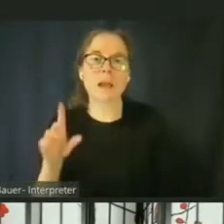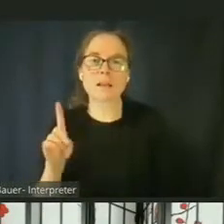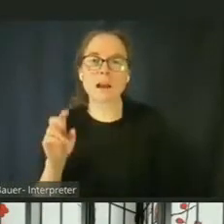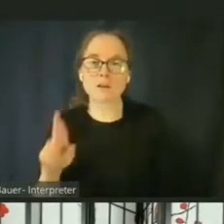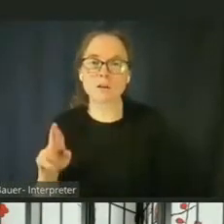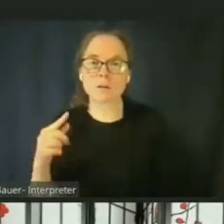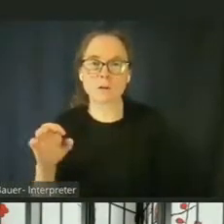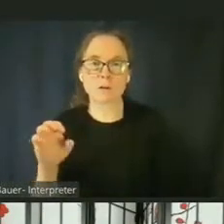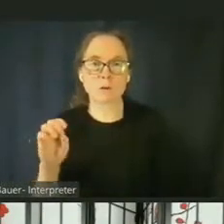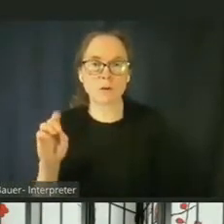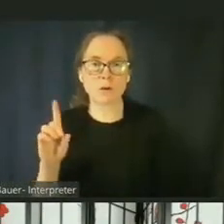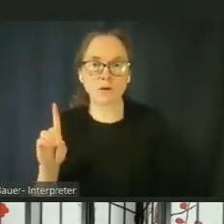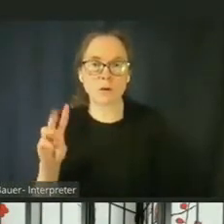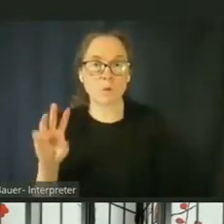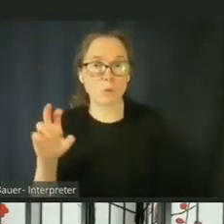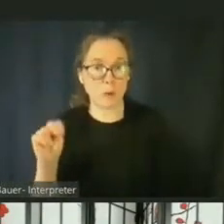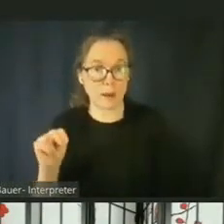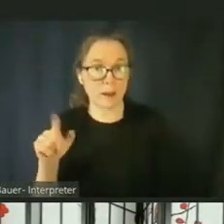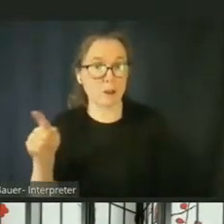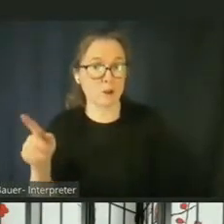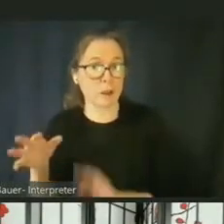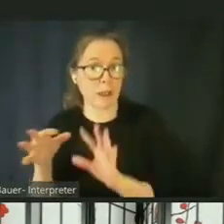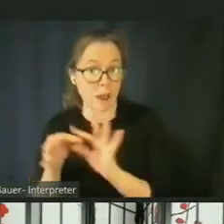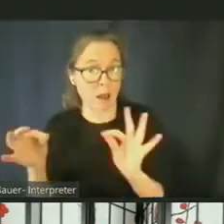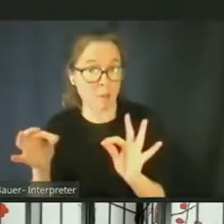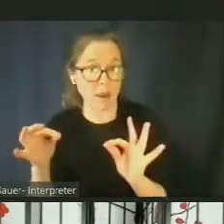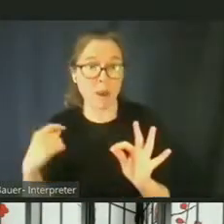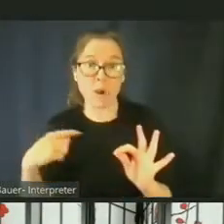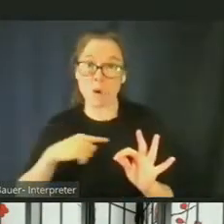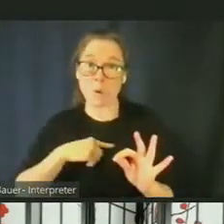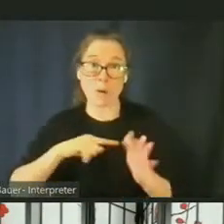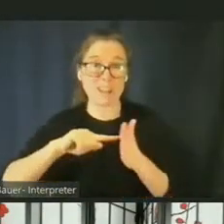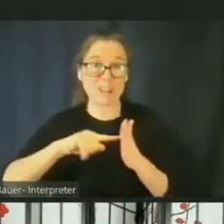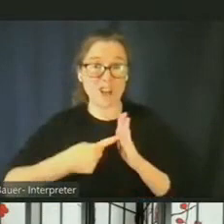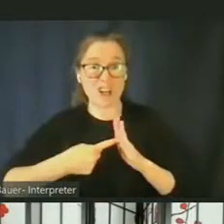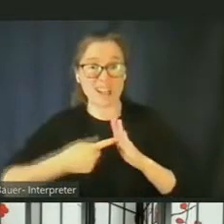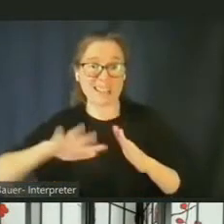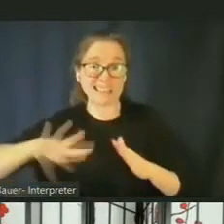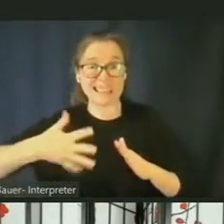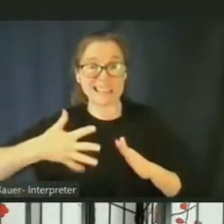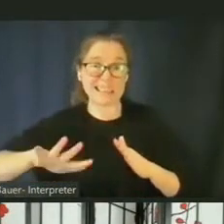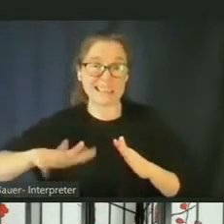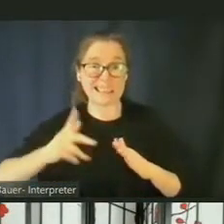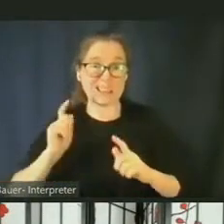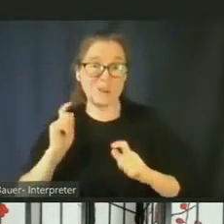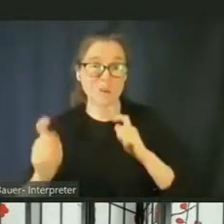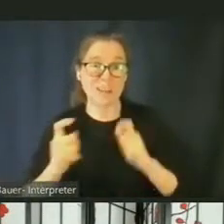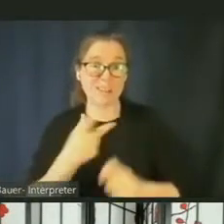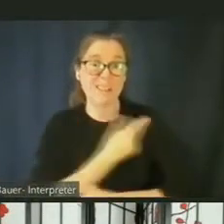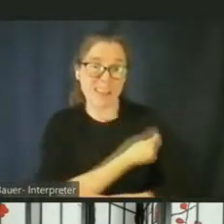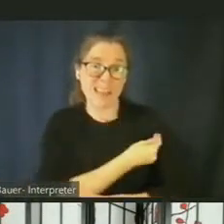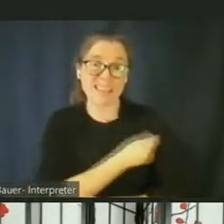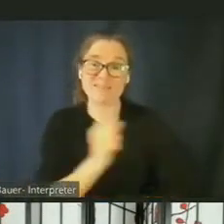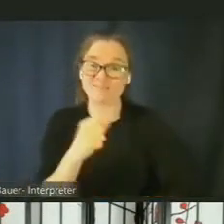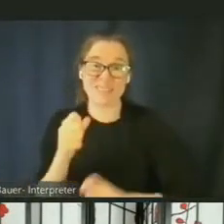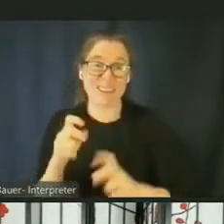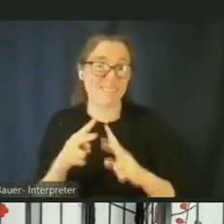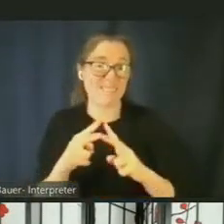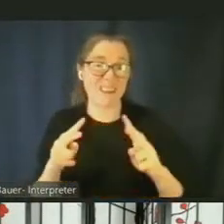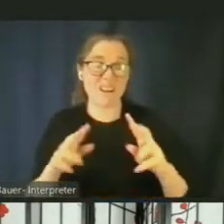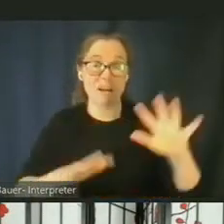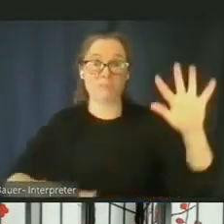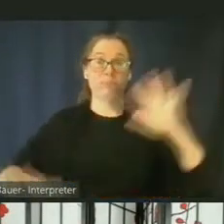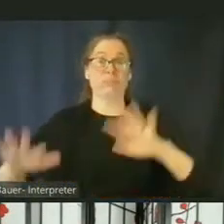Goodwin put it well when she said that we got out to a rocky start with the vaccine rollout. We did. It was very rocky. It's been